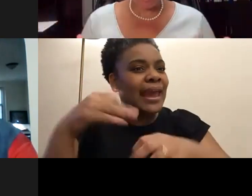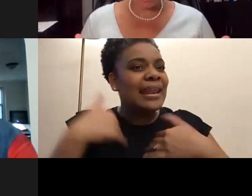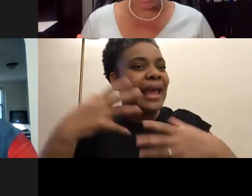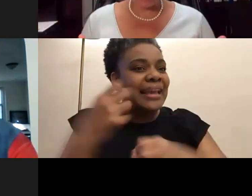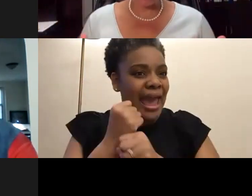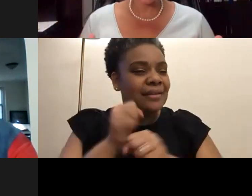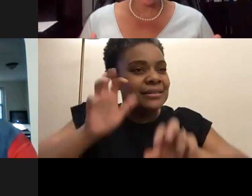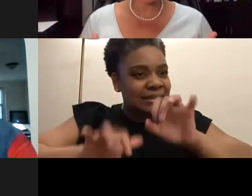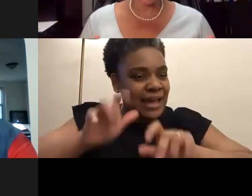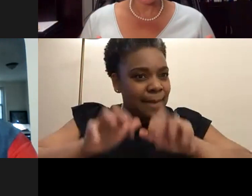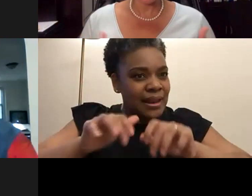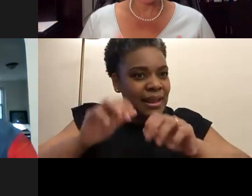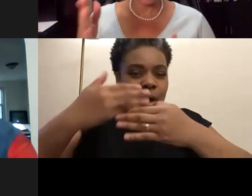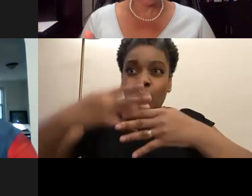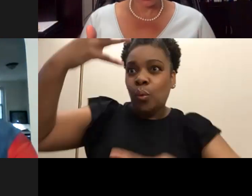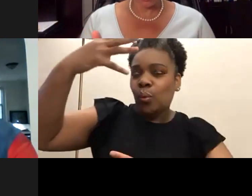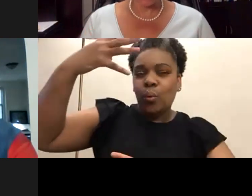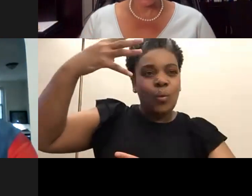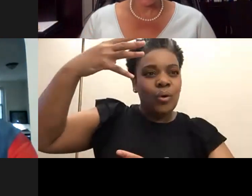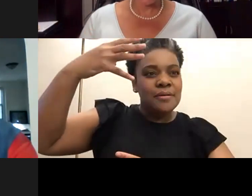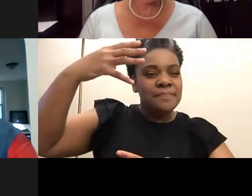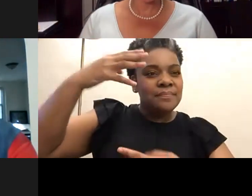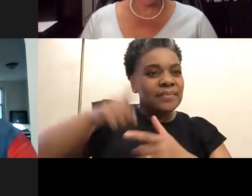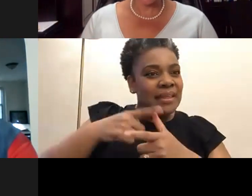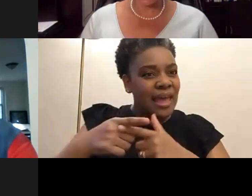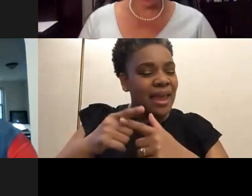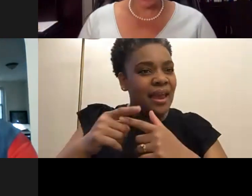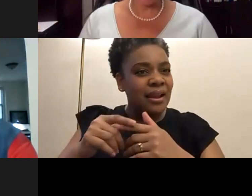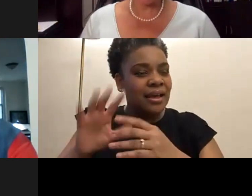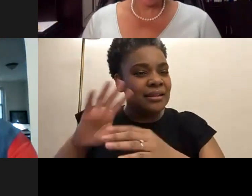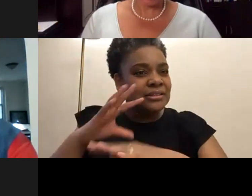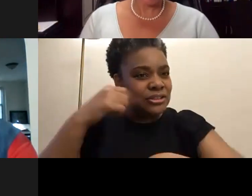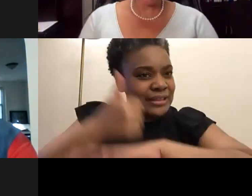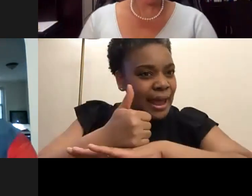will email you when a slot becomes available, so you can go and get in line or get an appointment.